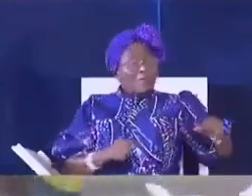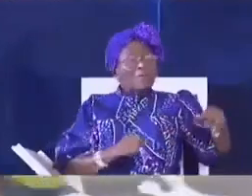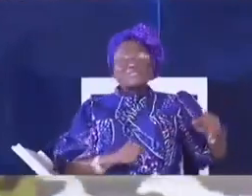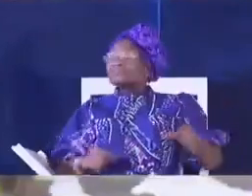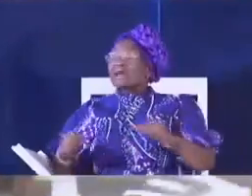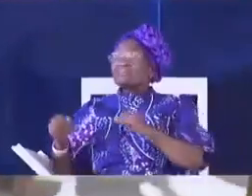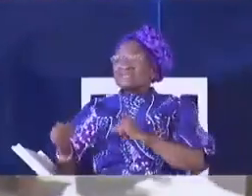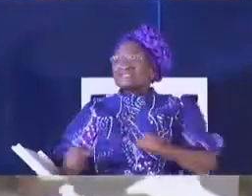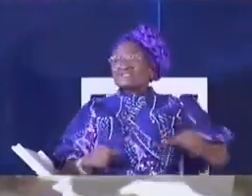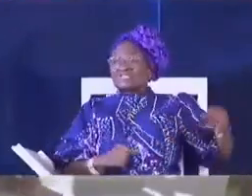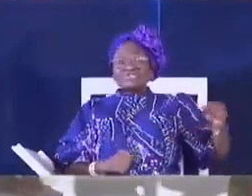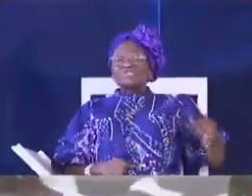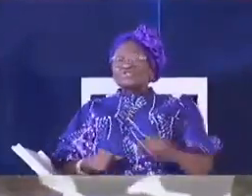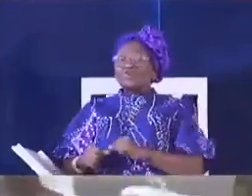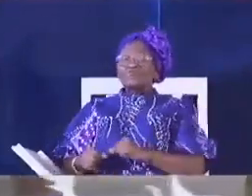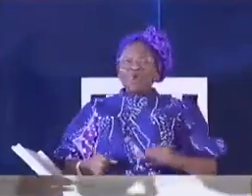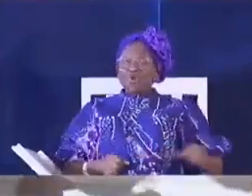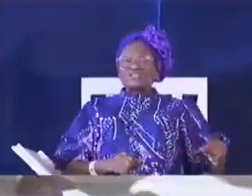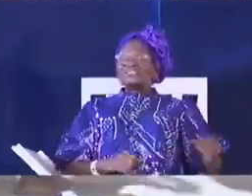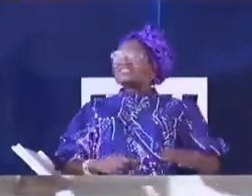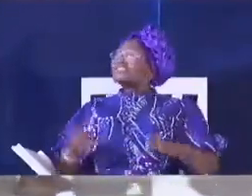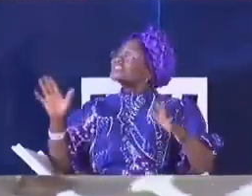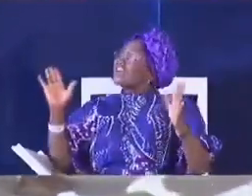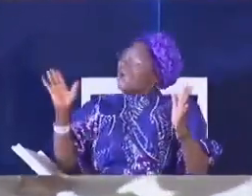be uprooted now.